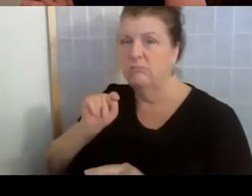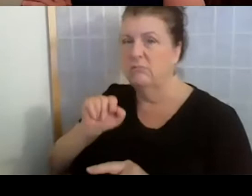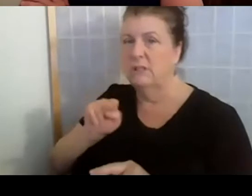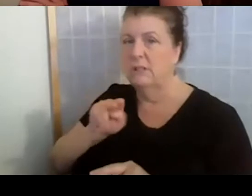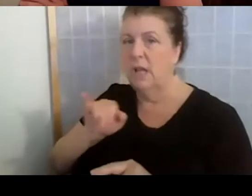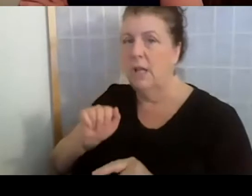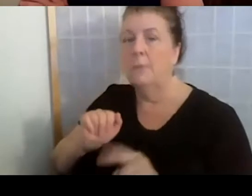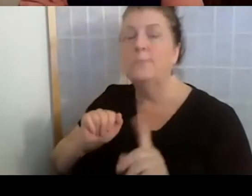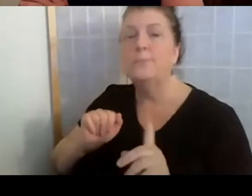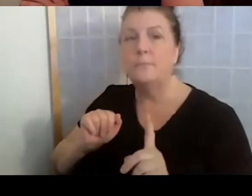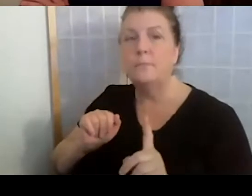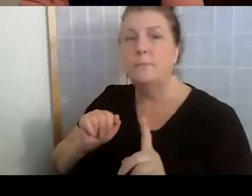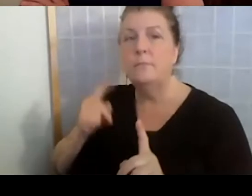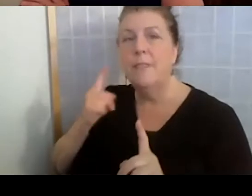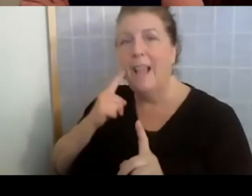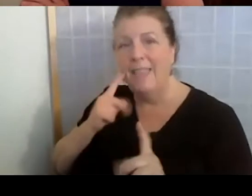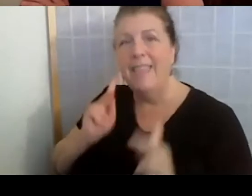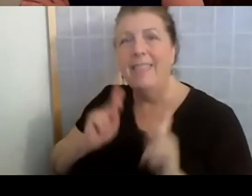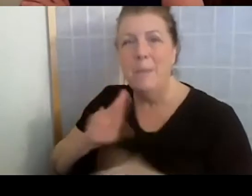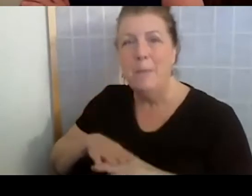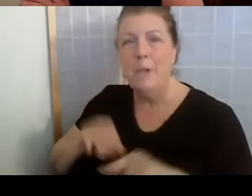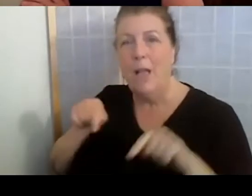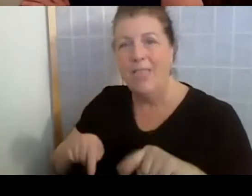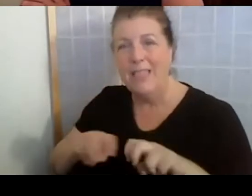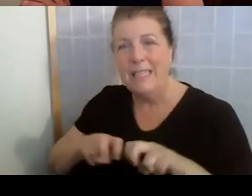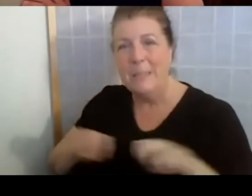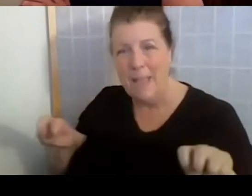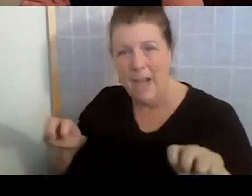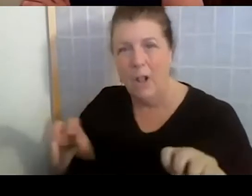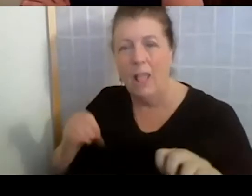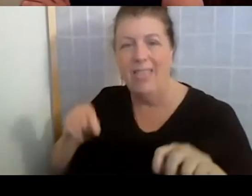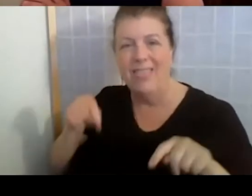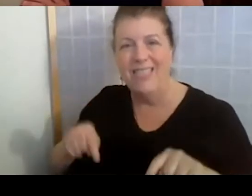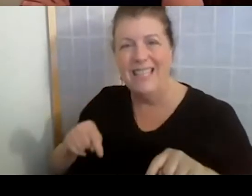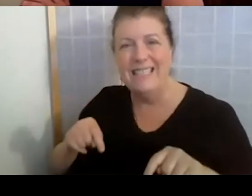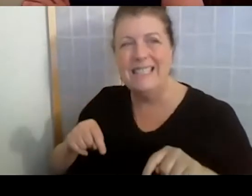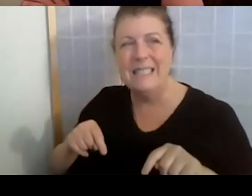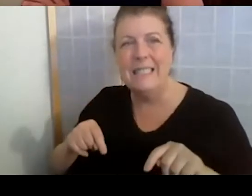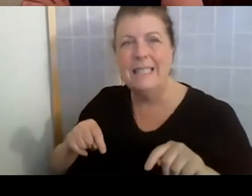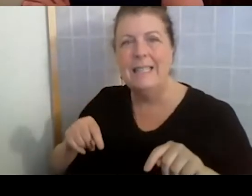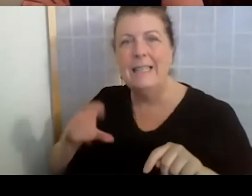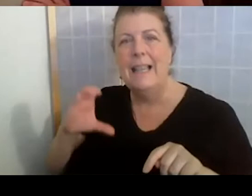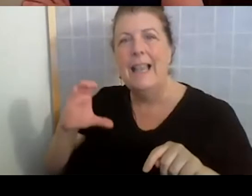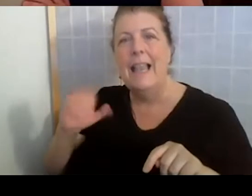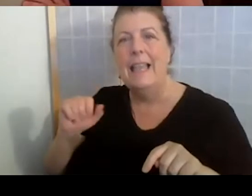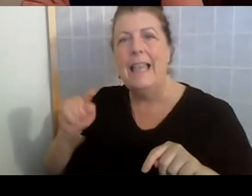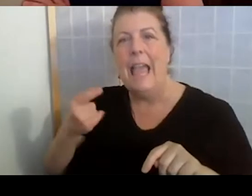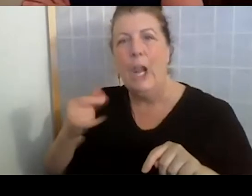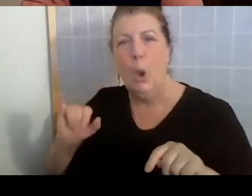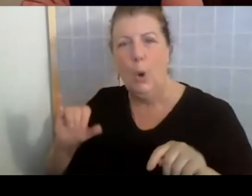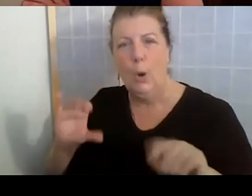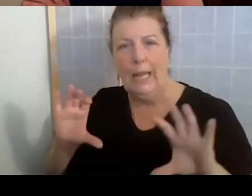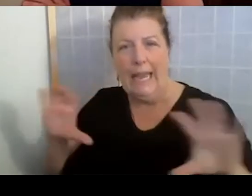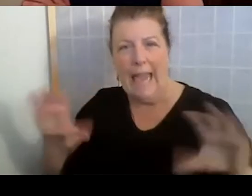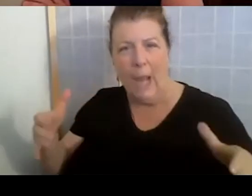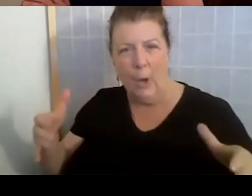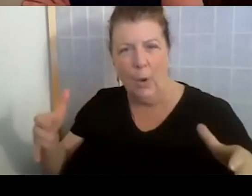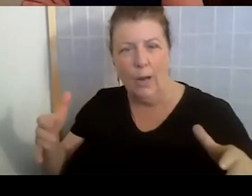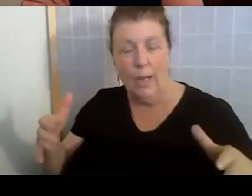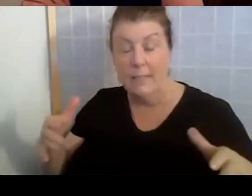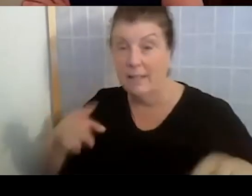I think in the whole category is it's all these really different shows. I mean, I think probably the only thing that we have in common is